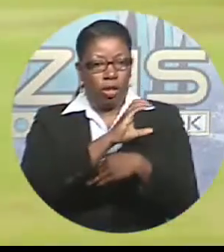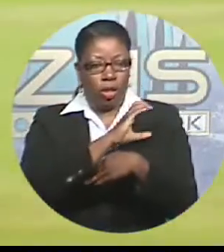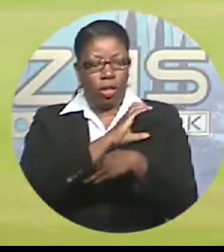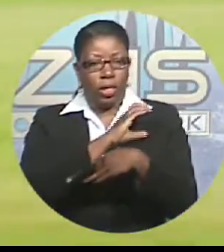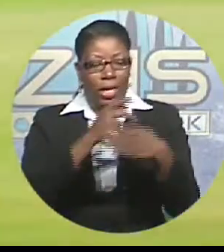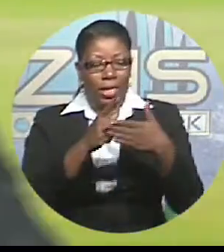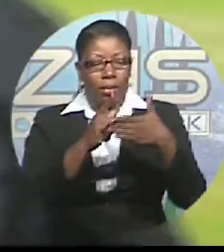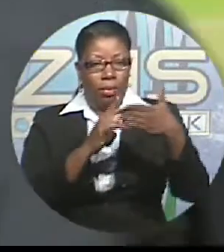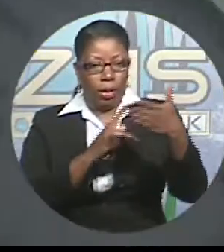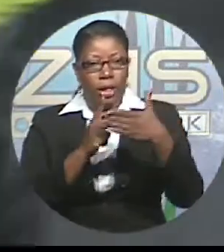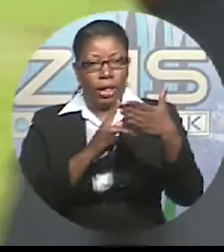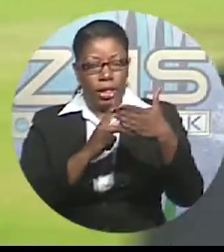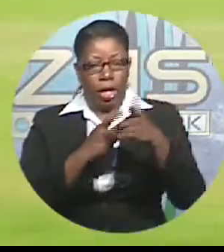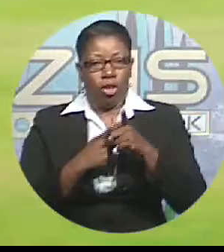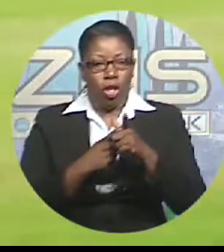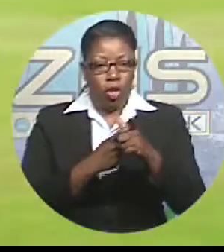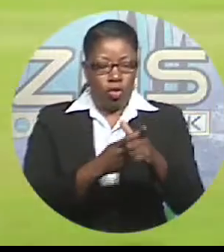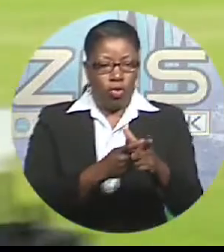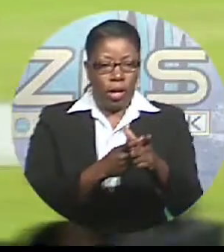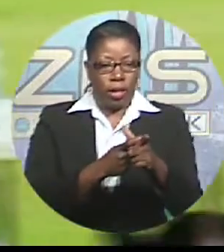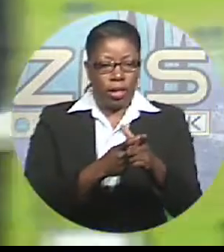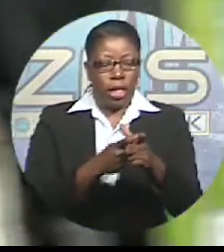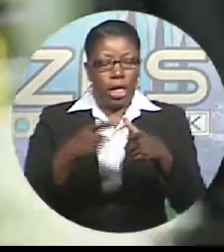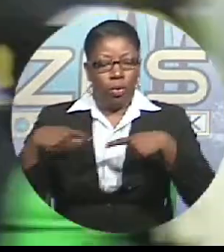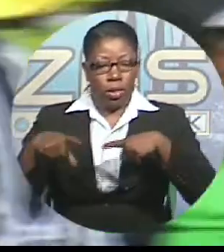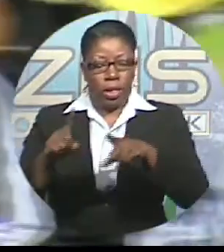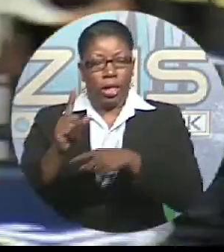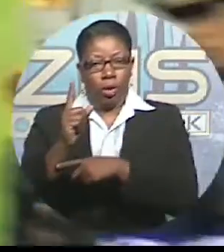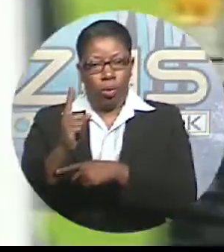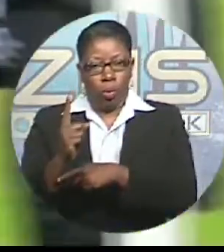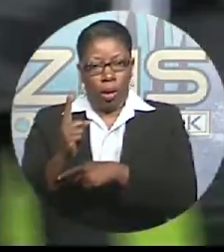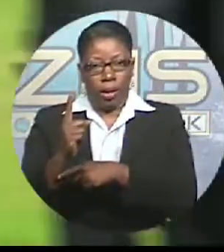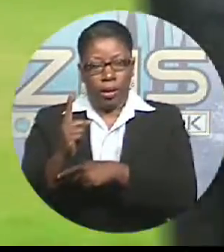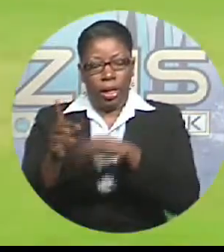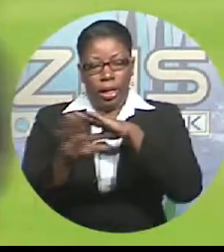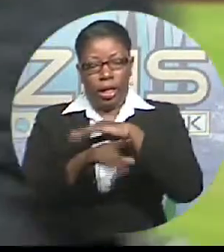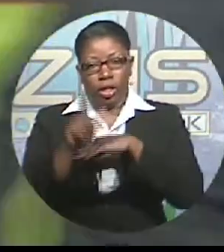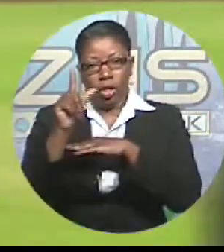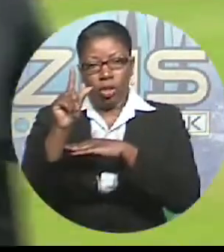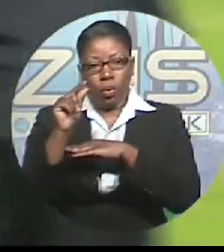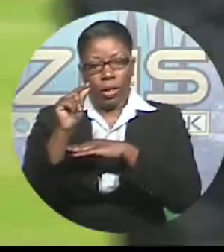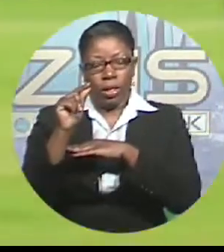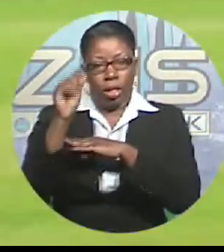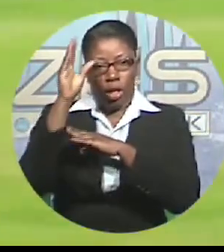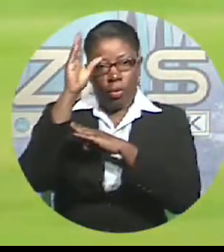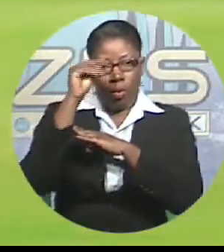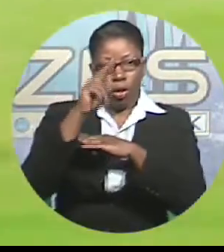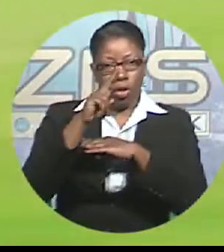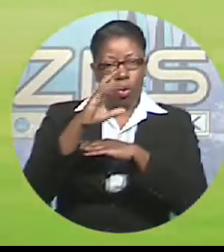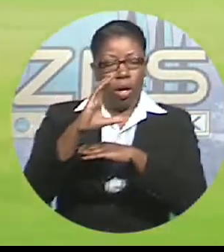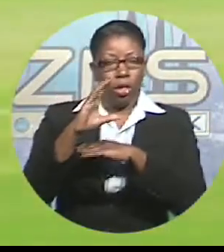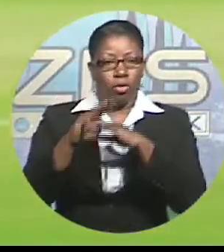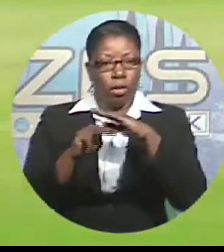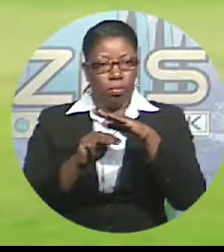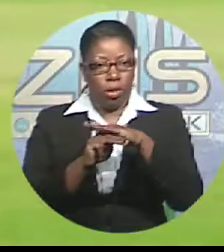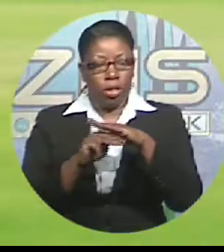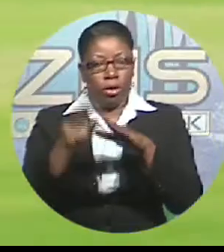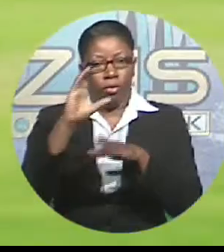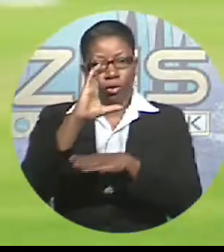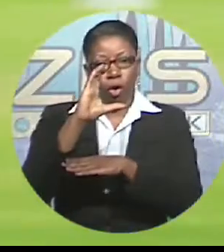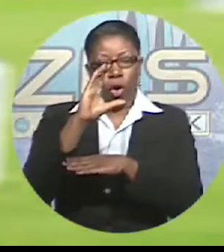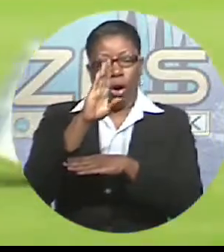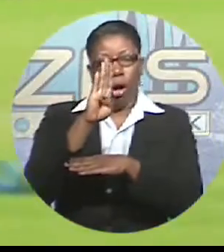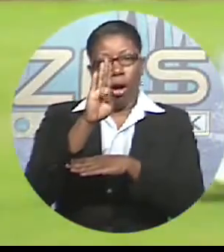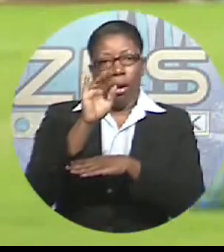preliminary rounds placed him in lane 1, and Stephen Gardner is in lane 5 in the under-20 boys 200 meters. As usual, the 4x400